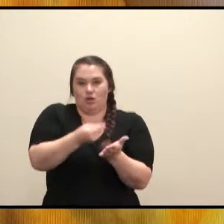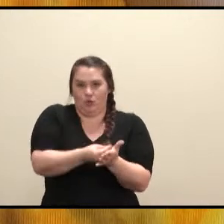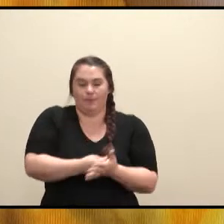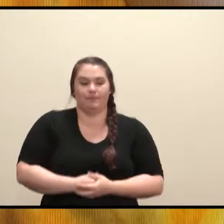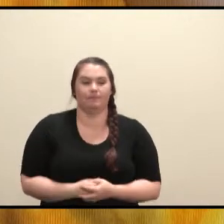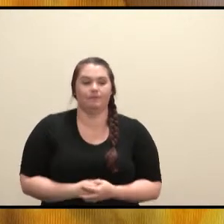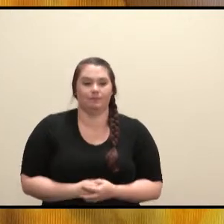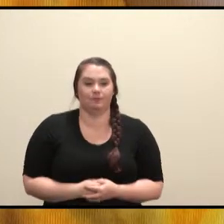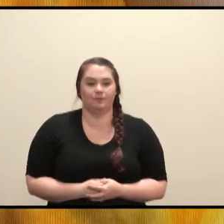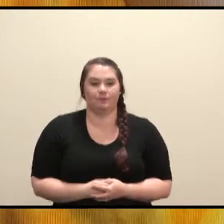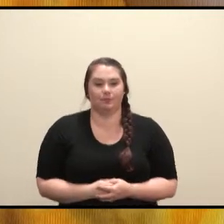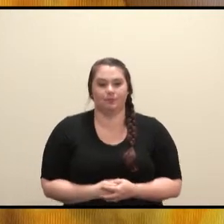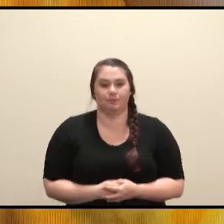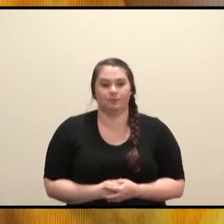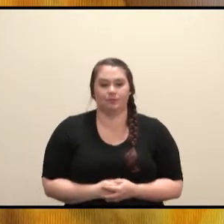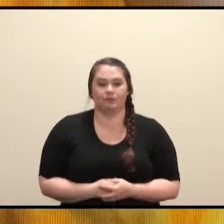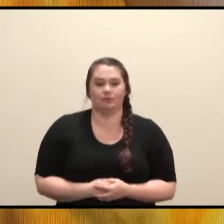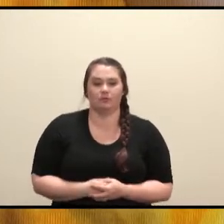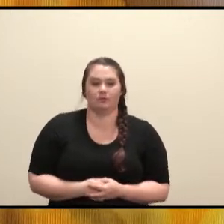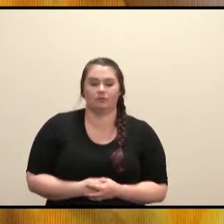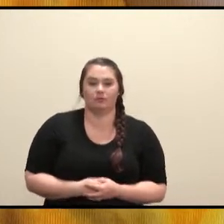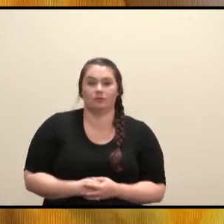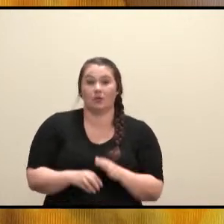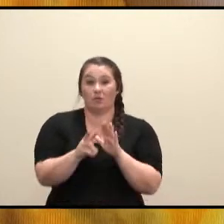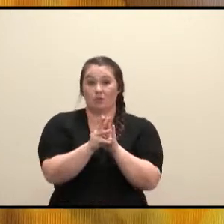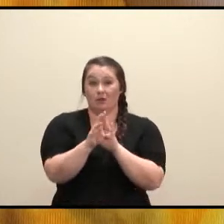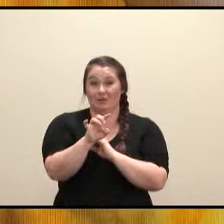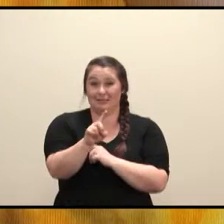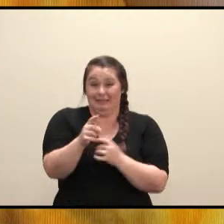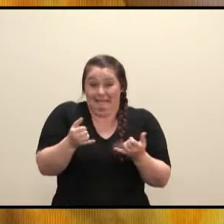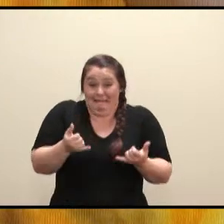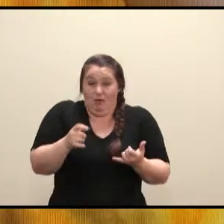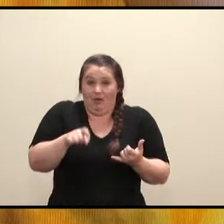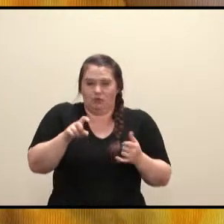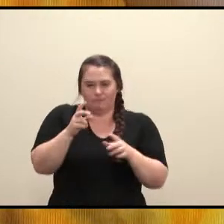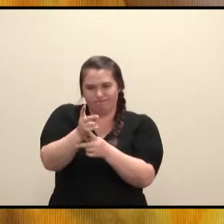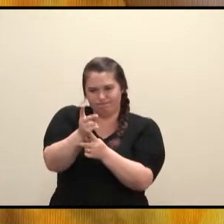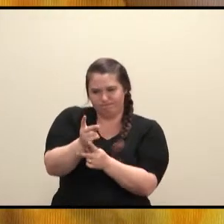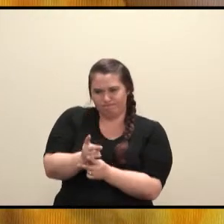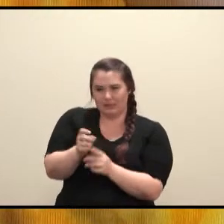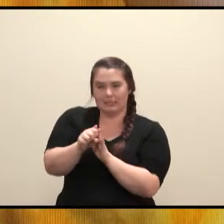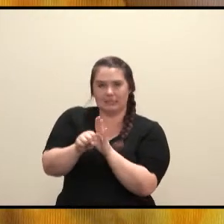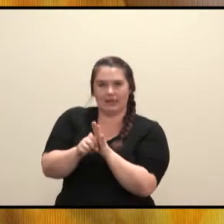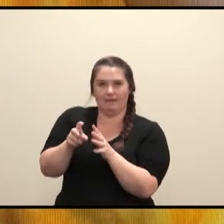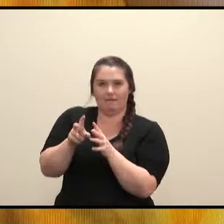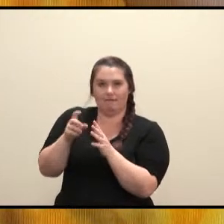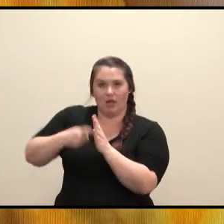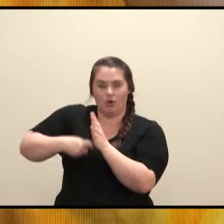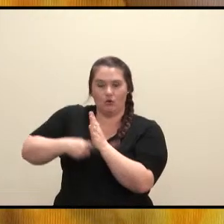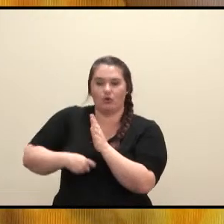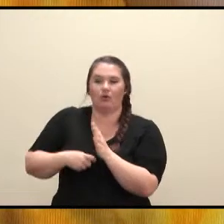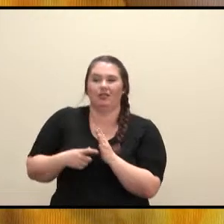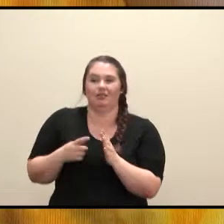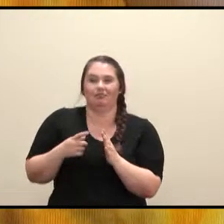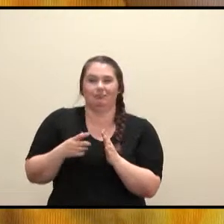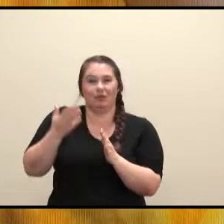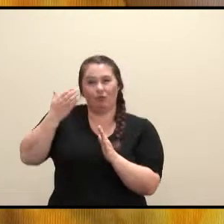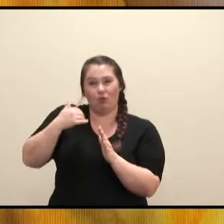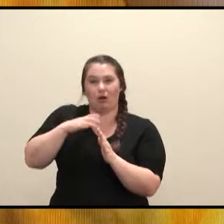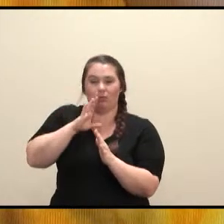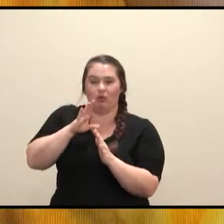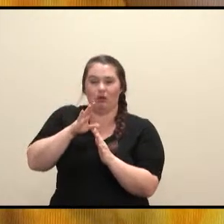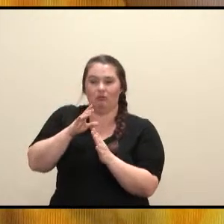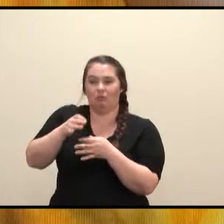district now we now have to calculate our state values. The state values used to lag a year,